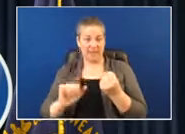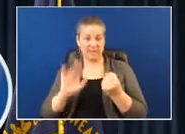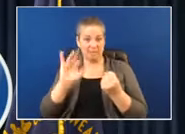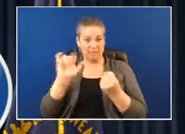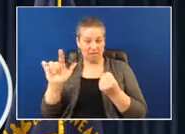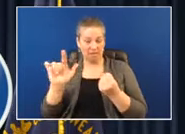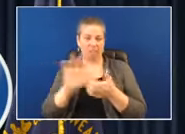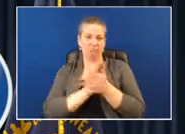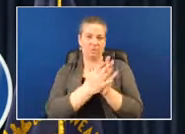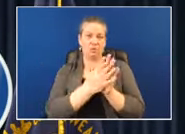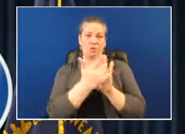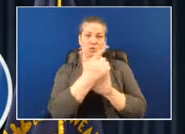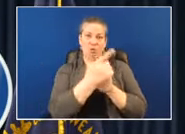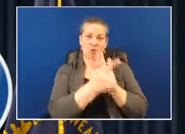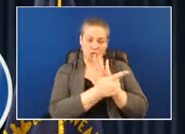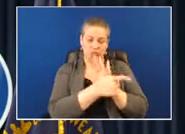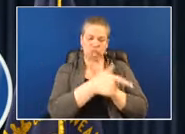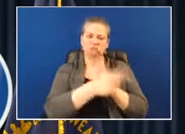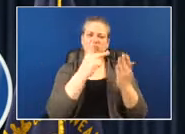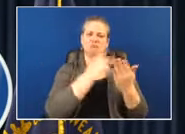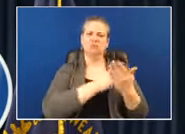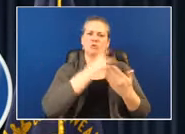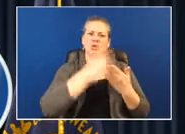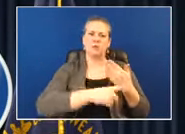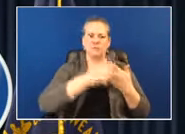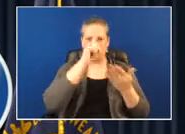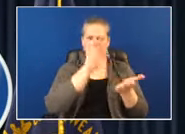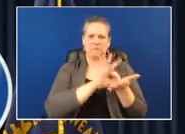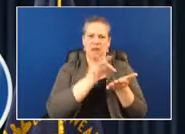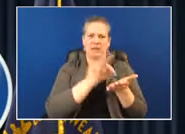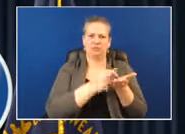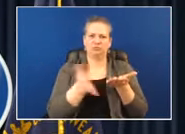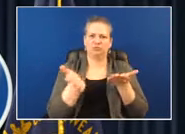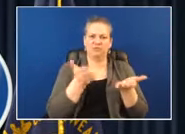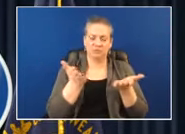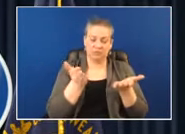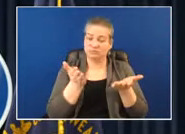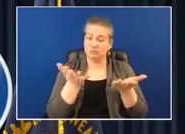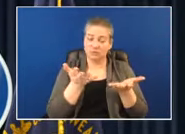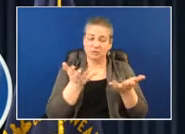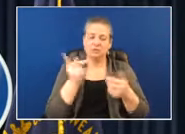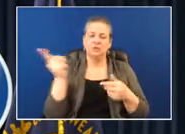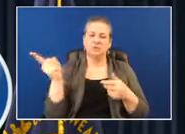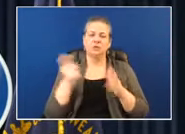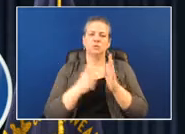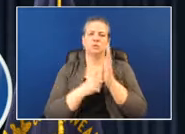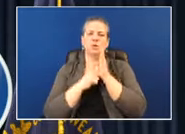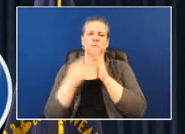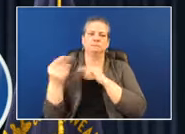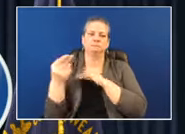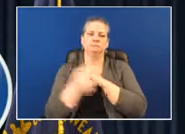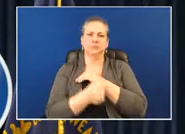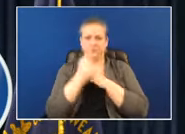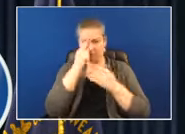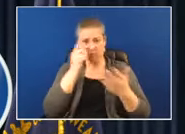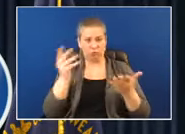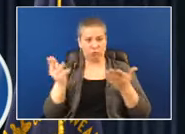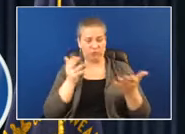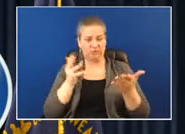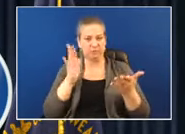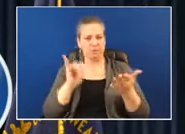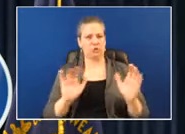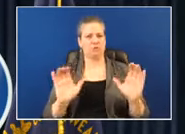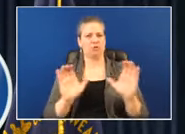program administered by the Department for Medicaid Services that requires Medicaid reimbursement for certain services provided by certified